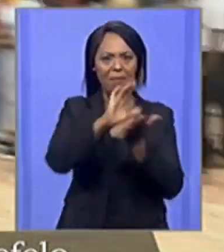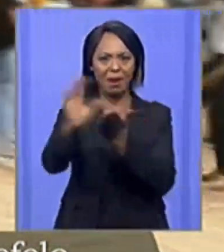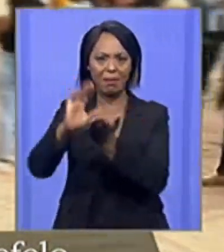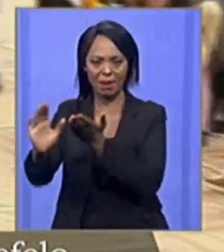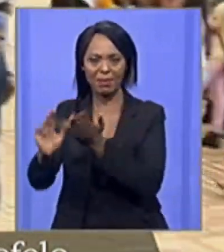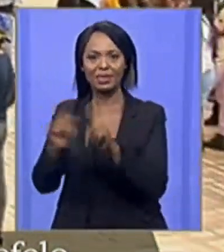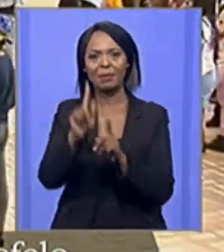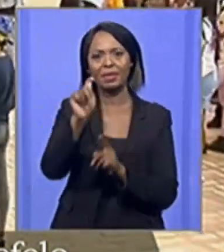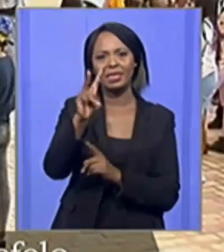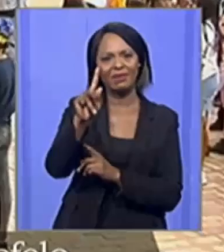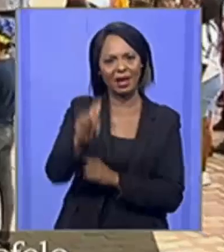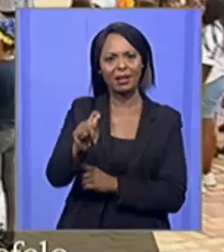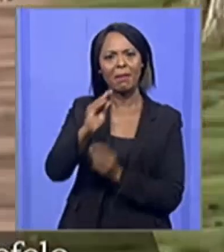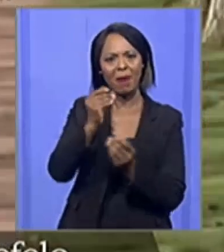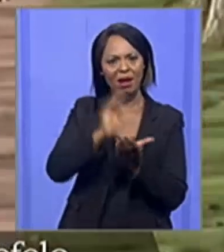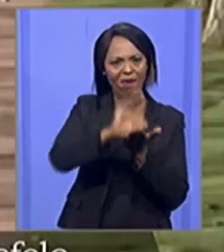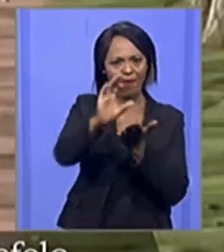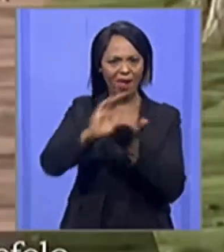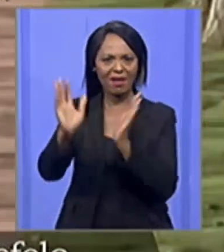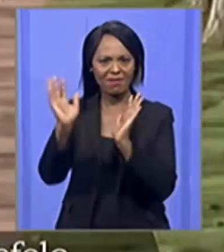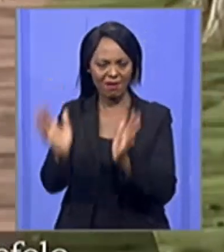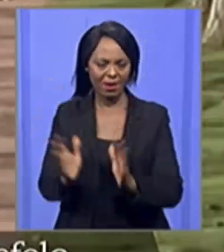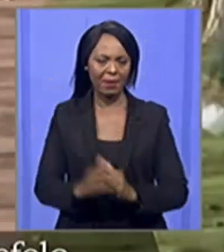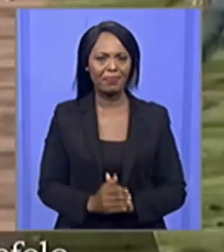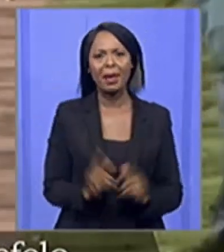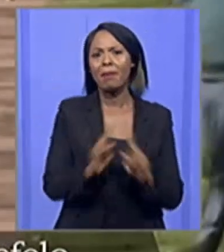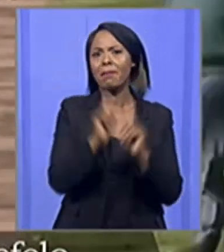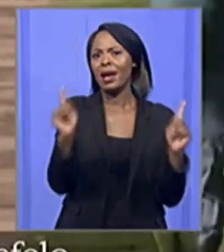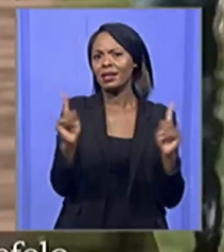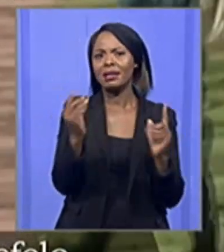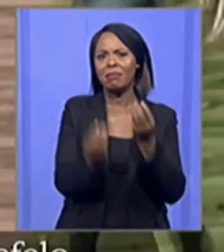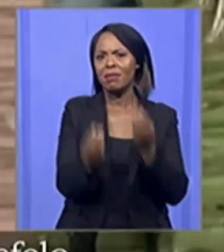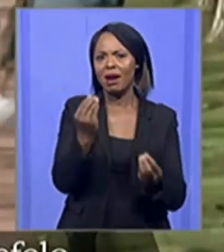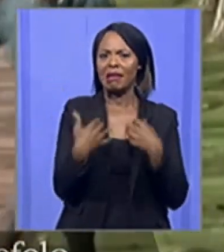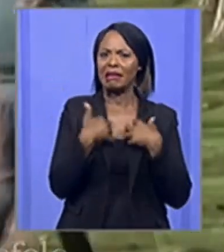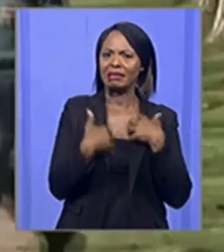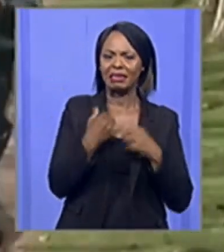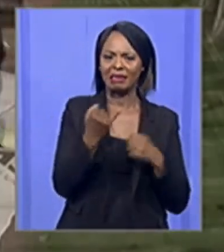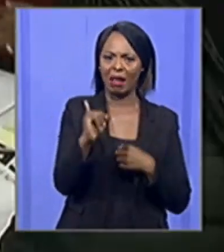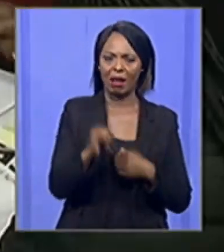le tšona di filwe mašeleng ao le go le bjalo bana ba sa le kgakanegong.